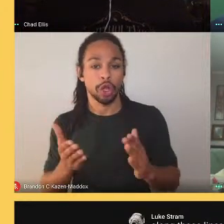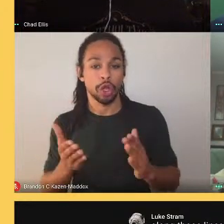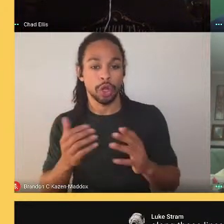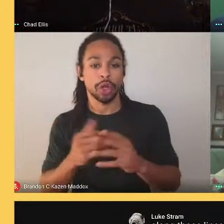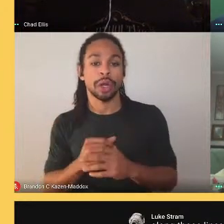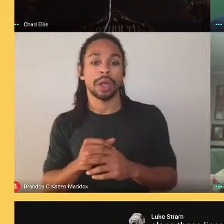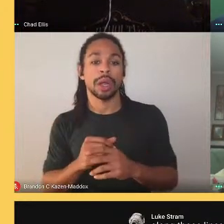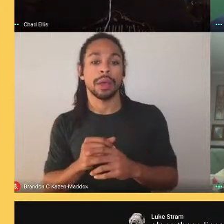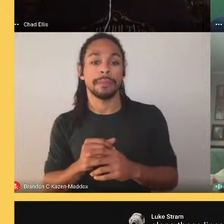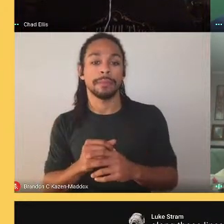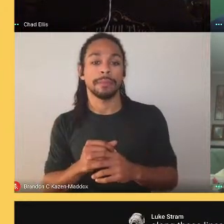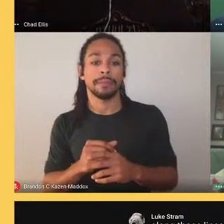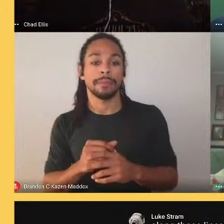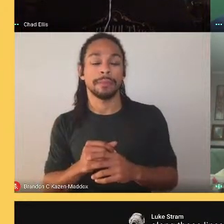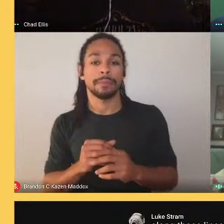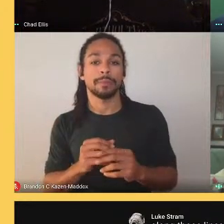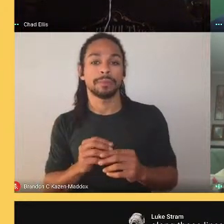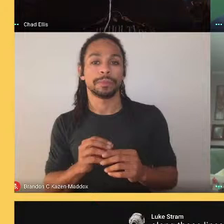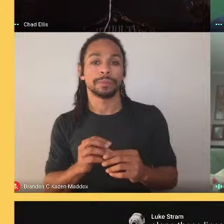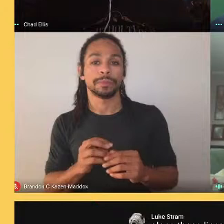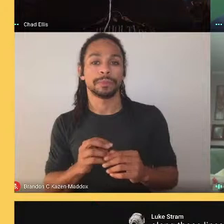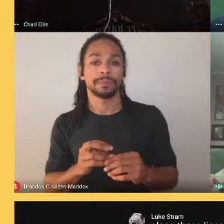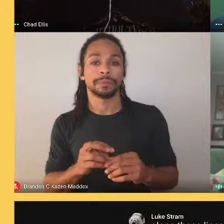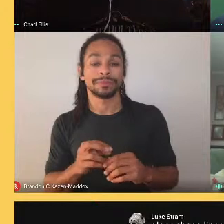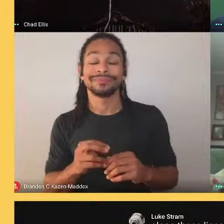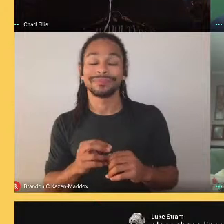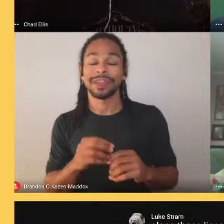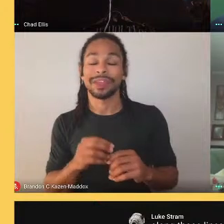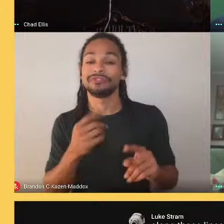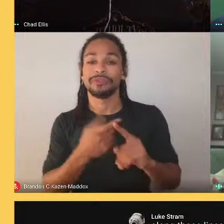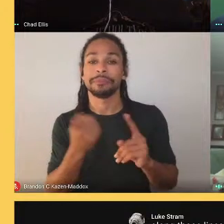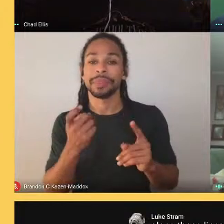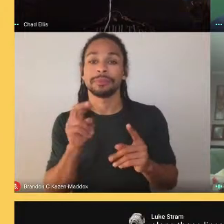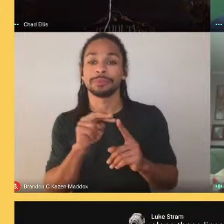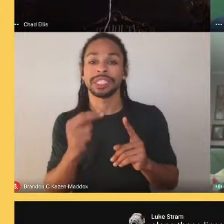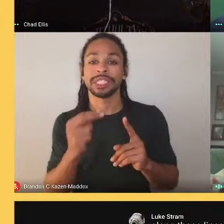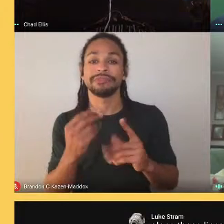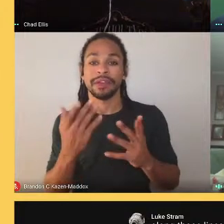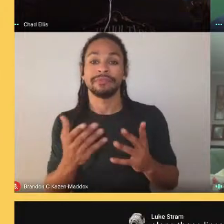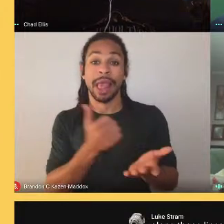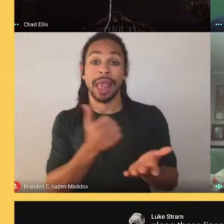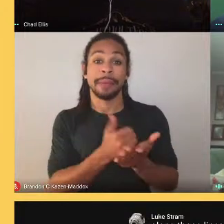both from the perspective of helping the story flow and also